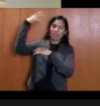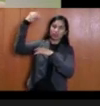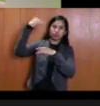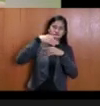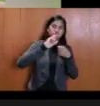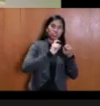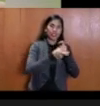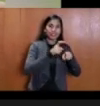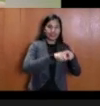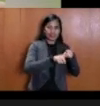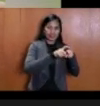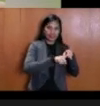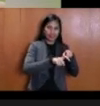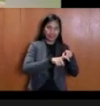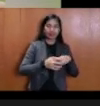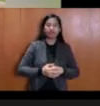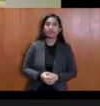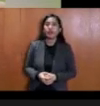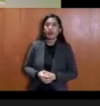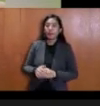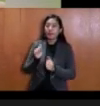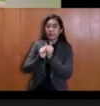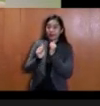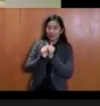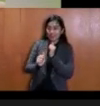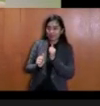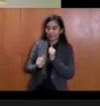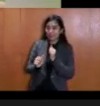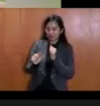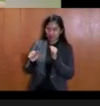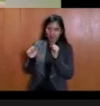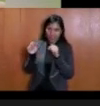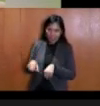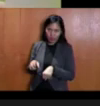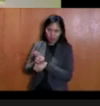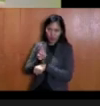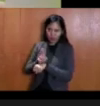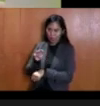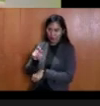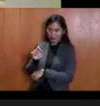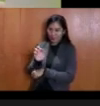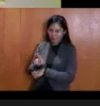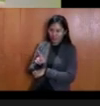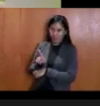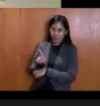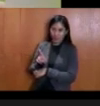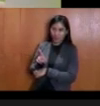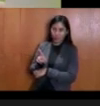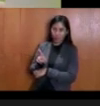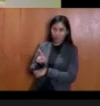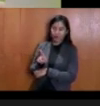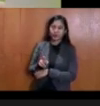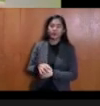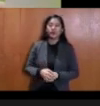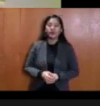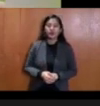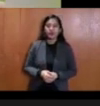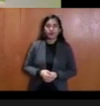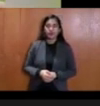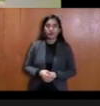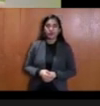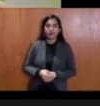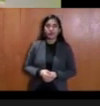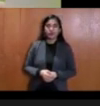become a consumer and a producer. You just make use of 2 meters. One going in, going out. So then you deduct whichever is